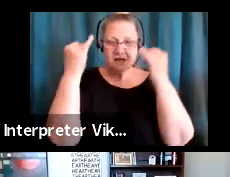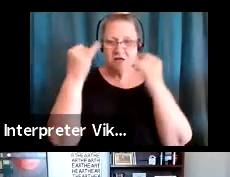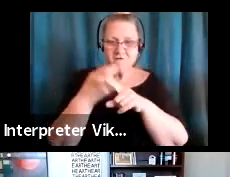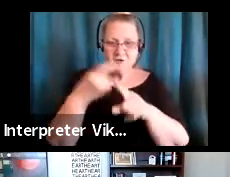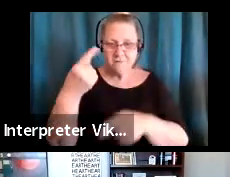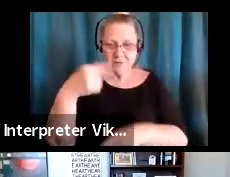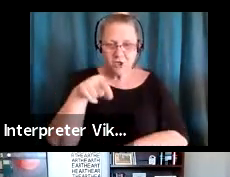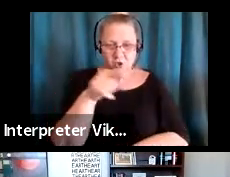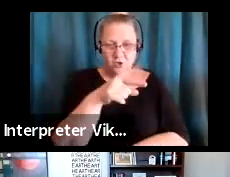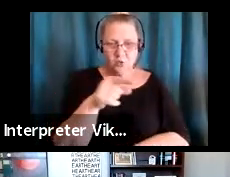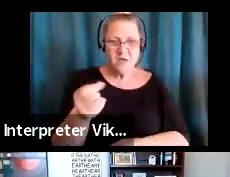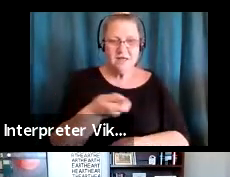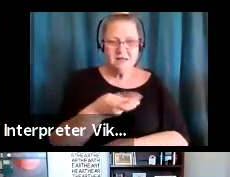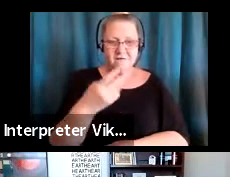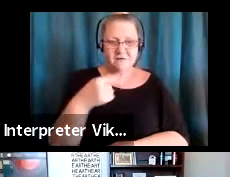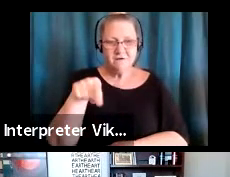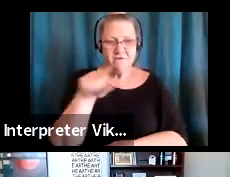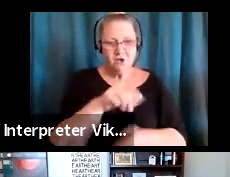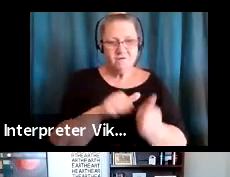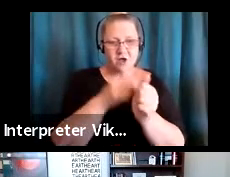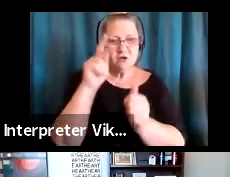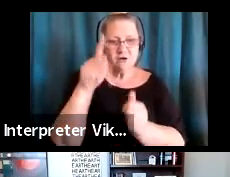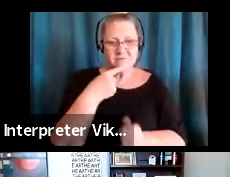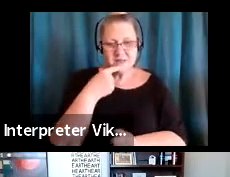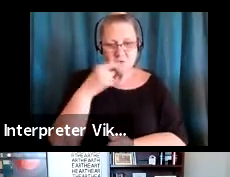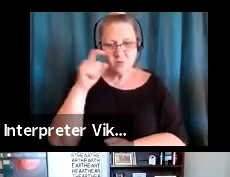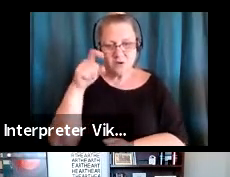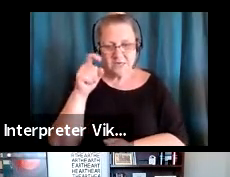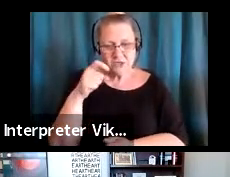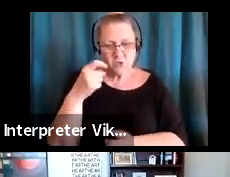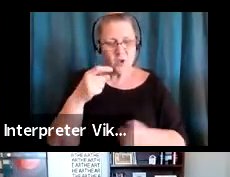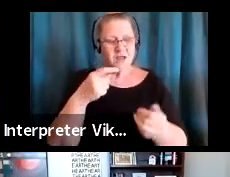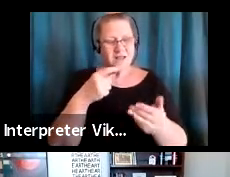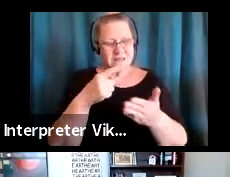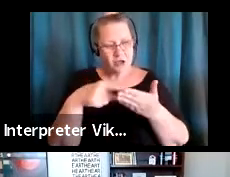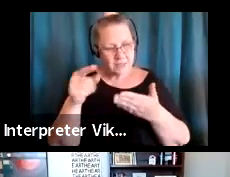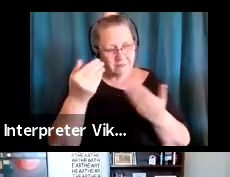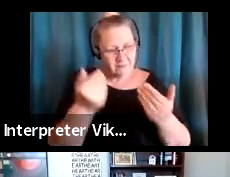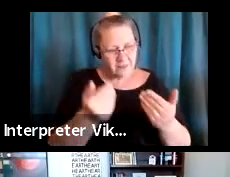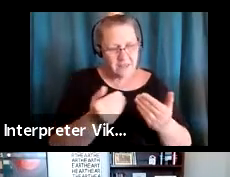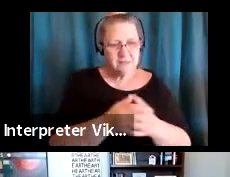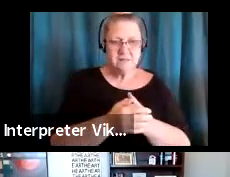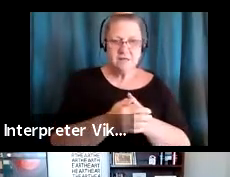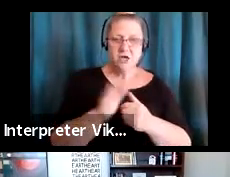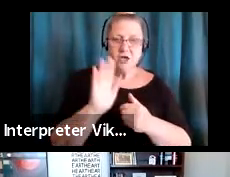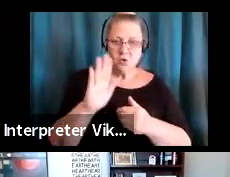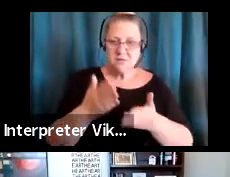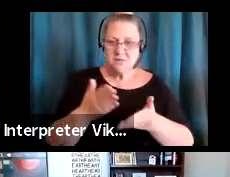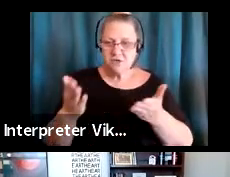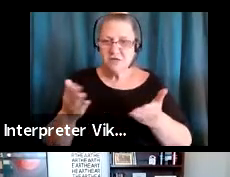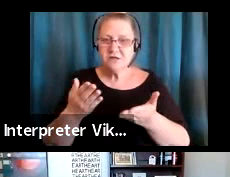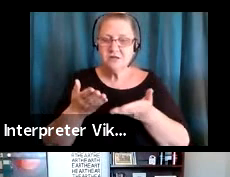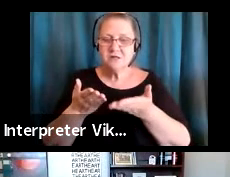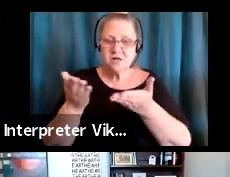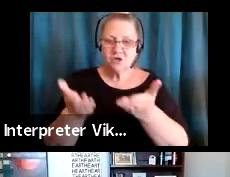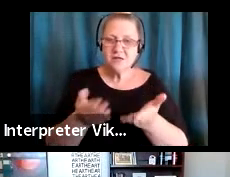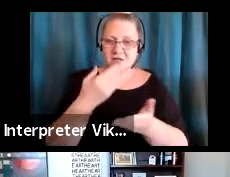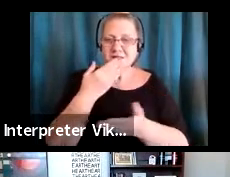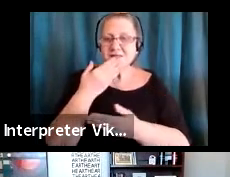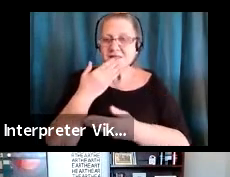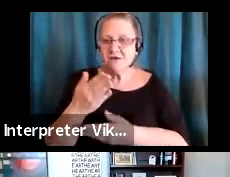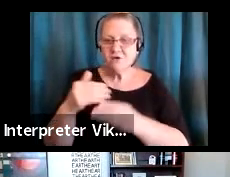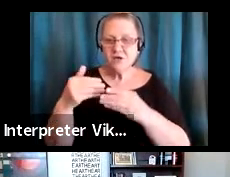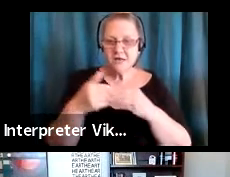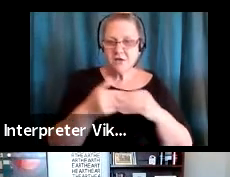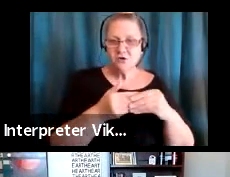of you followed up and said, here are some things that you should look at. Really appreciate that. And thank Dr. Burke-Harris and Dr. Pond for their leadership. Thank you so